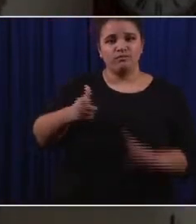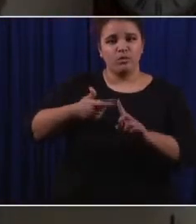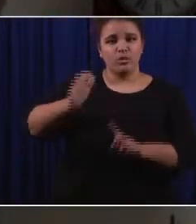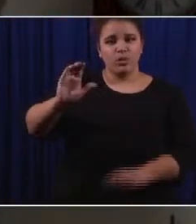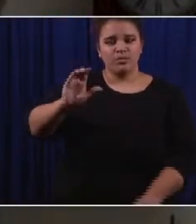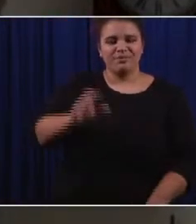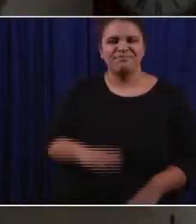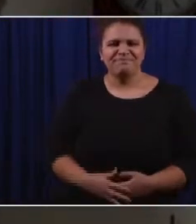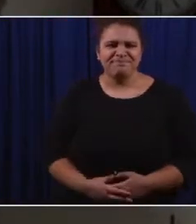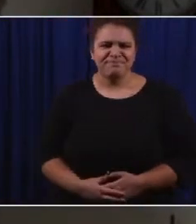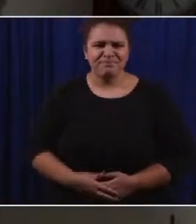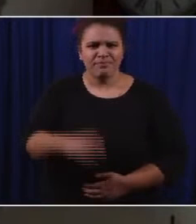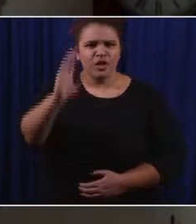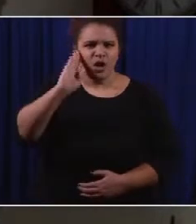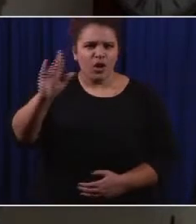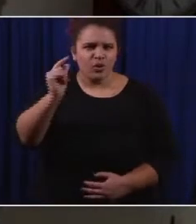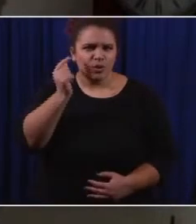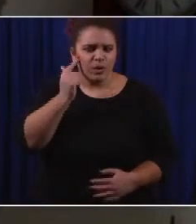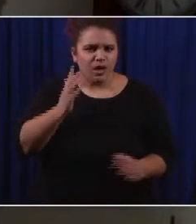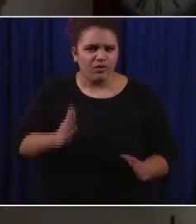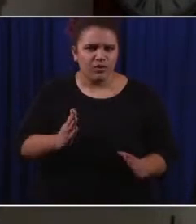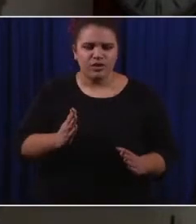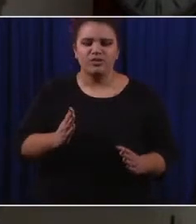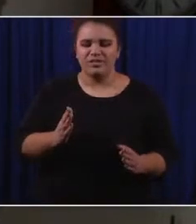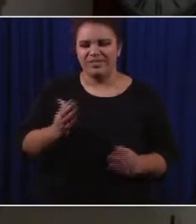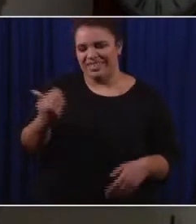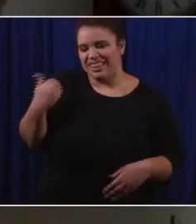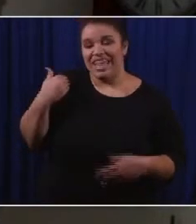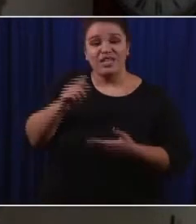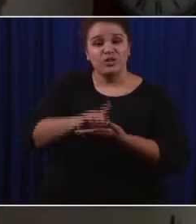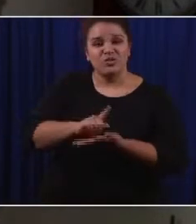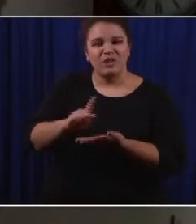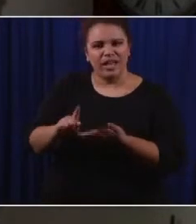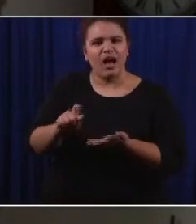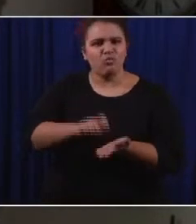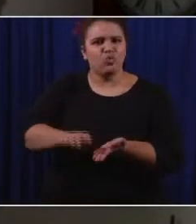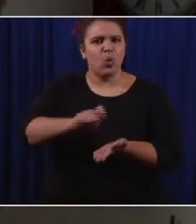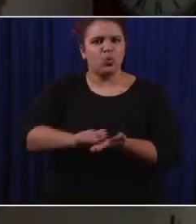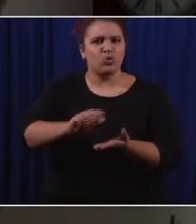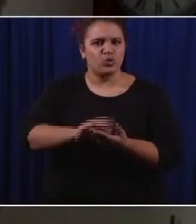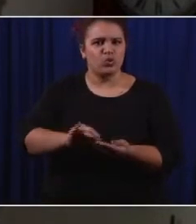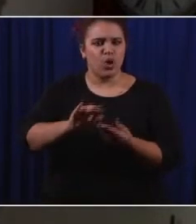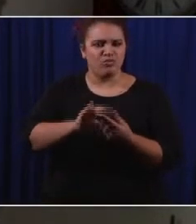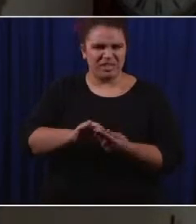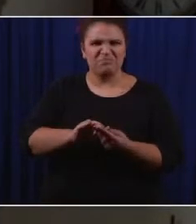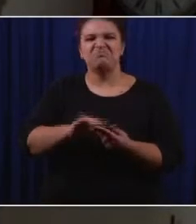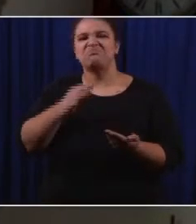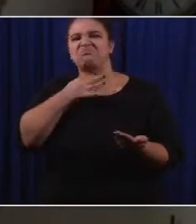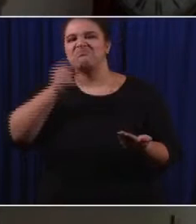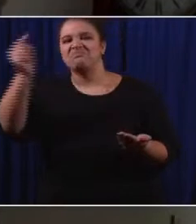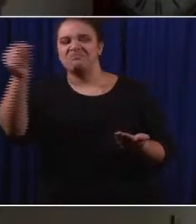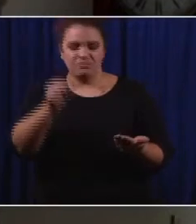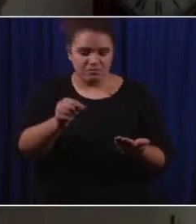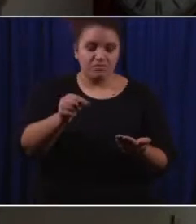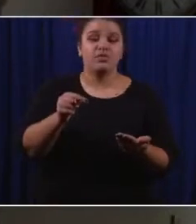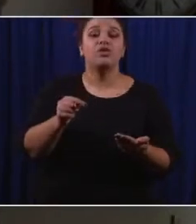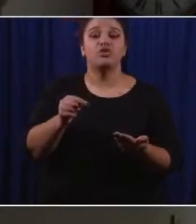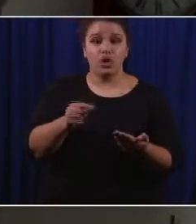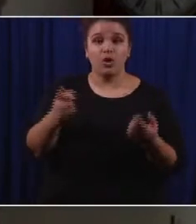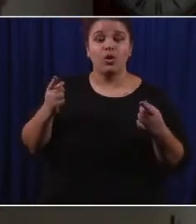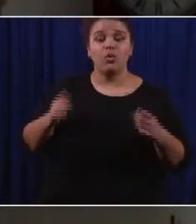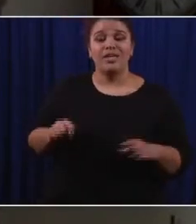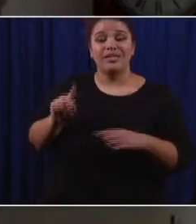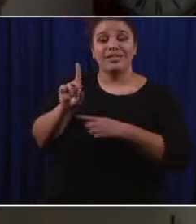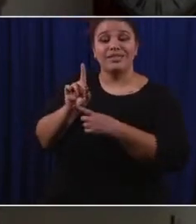I want to ask you about something I did a story on last week. When your public advisory map came out last week, Delaware County